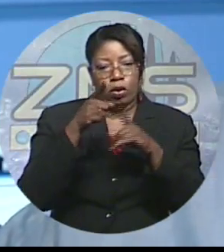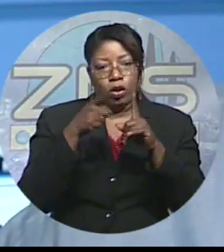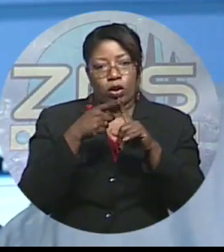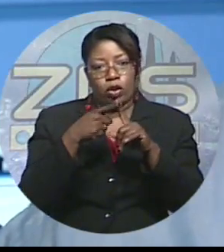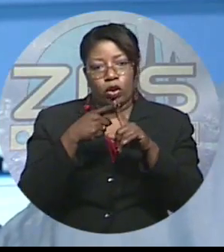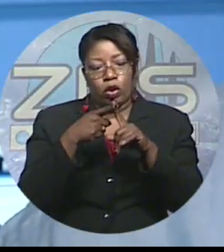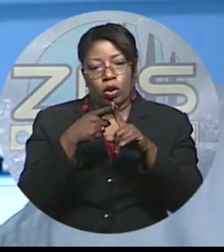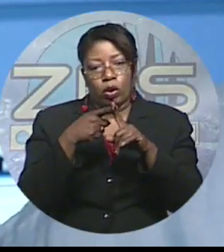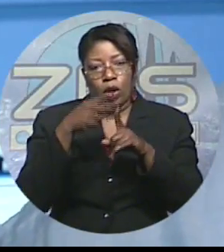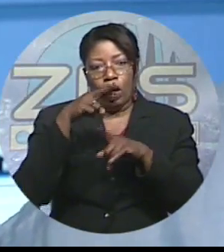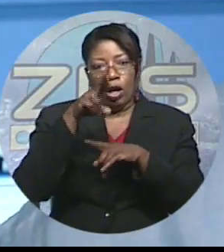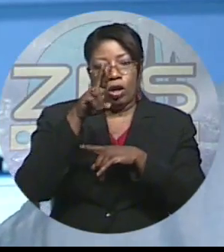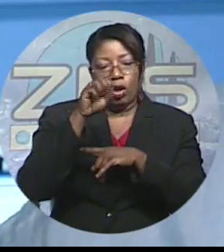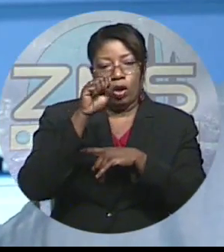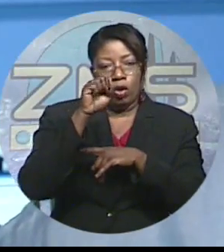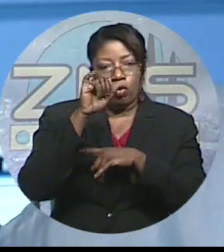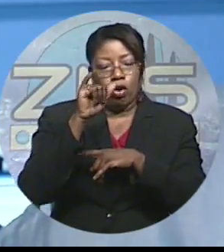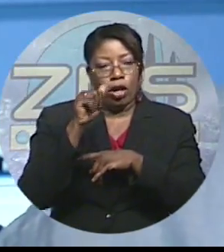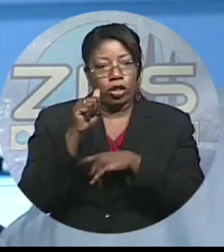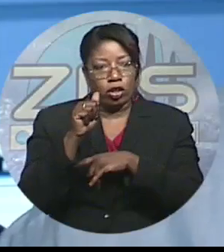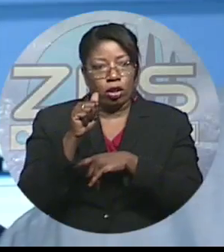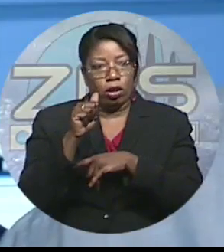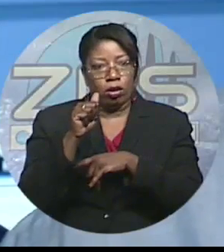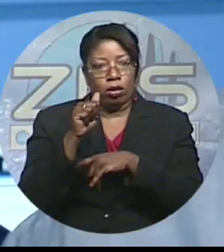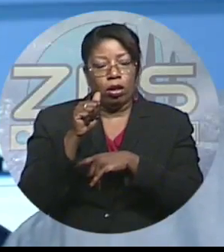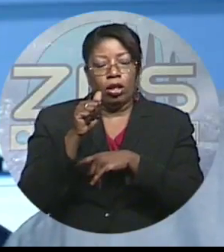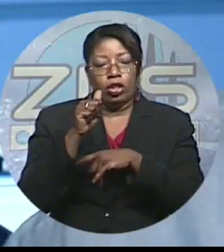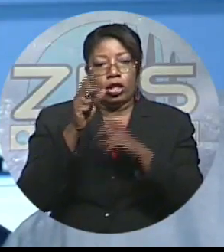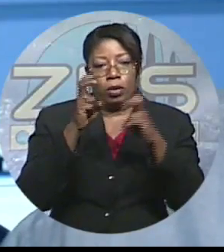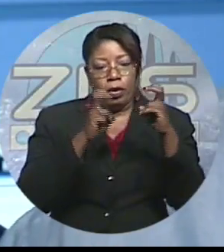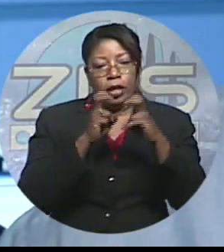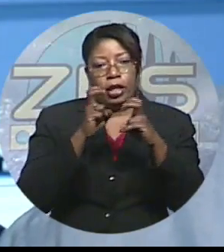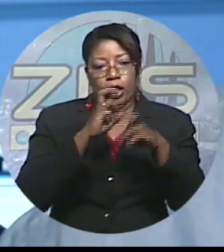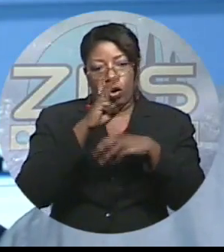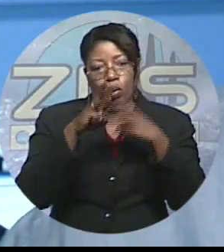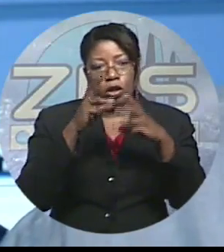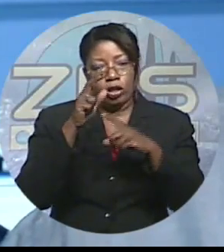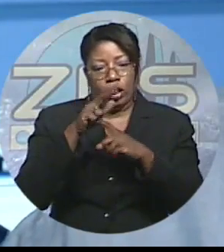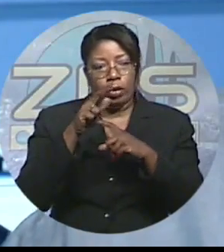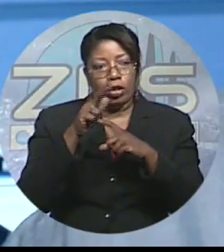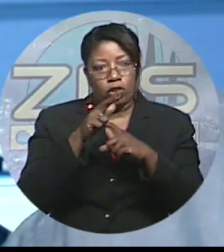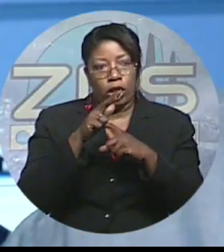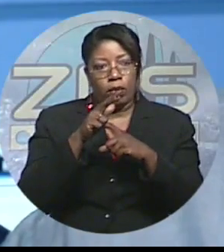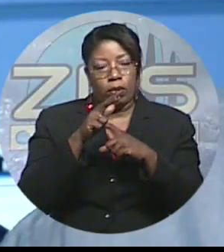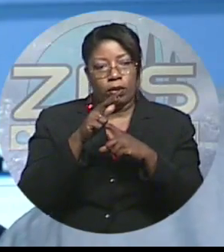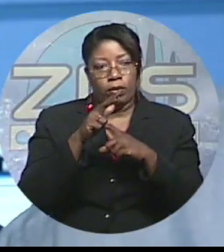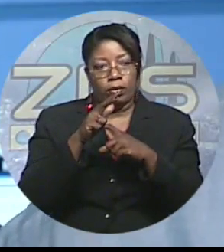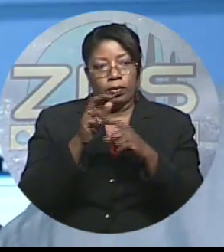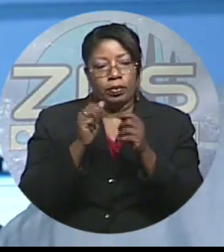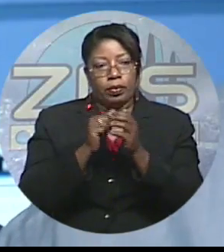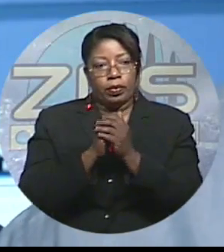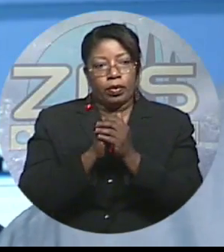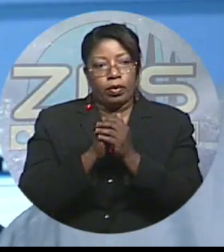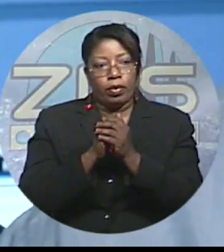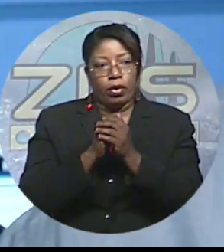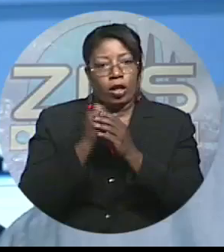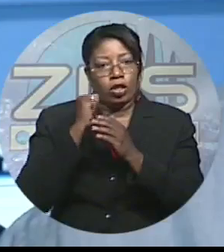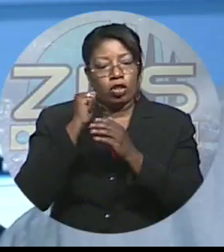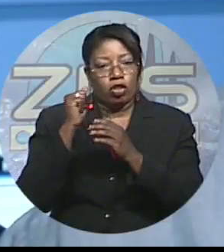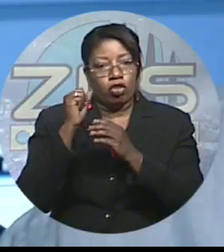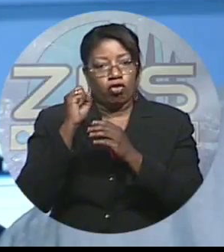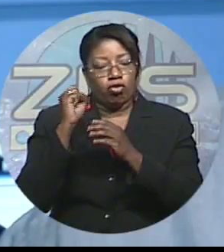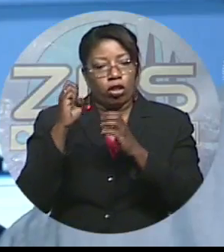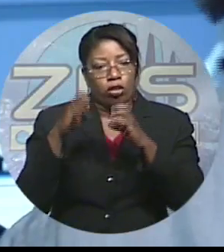she will be participating in the World Championships in the 50-meter freestyle as well as the 50-meter butterfly events. She's limited